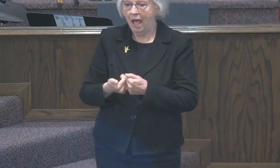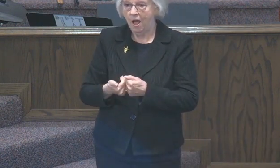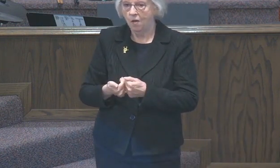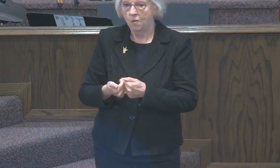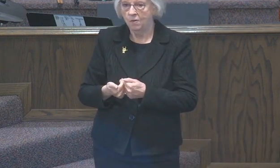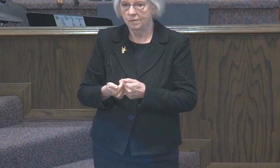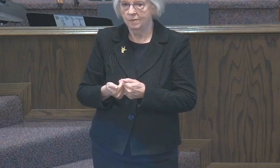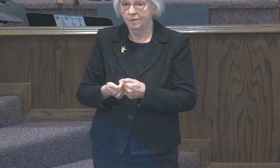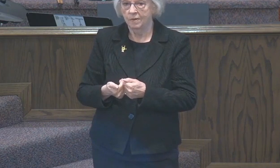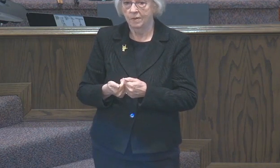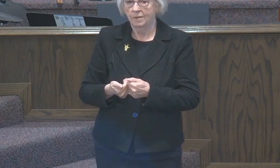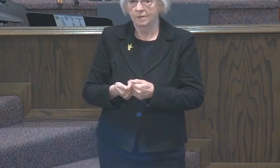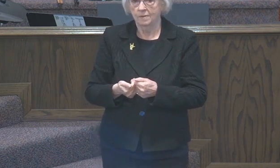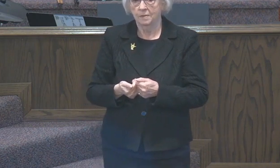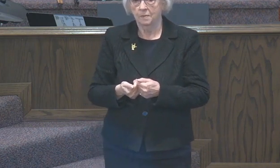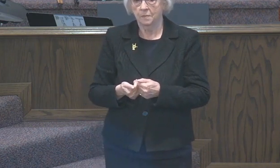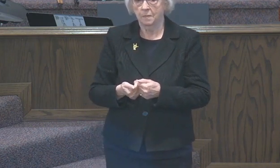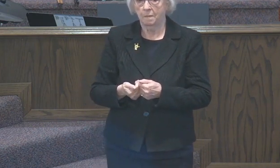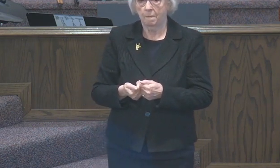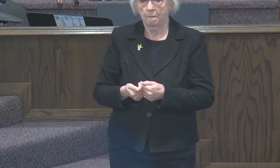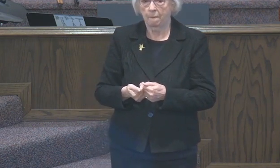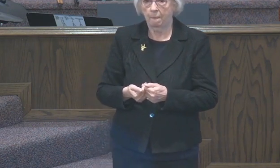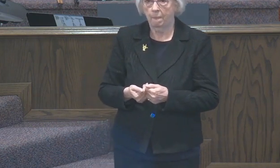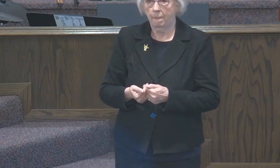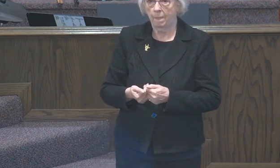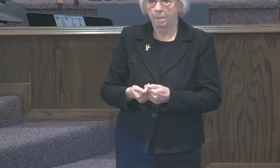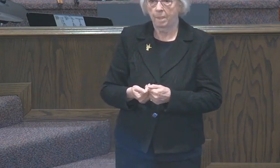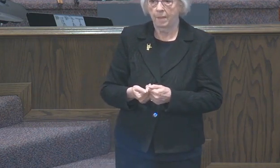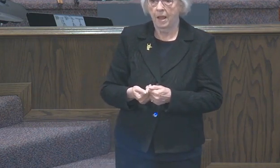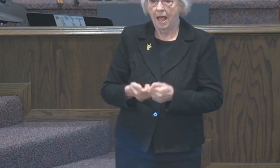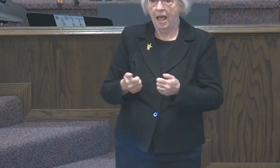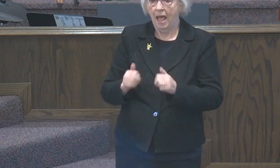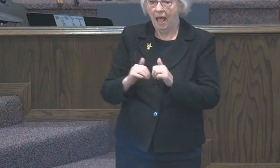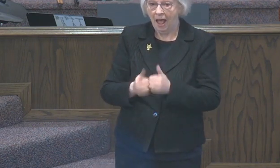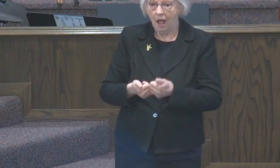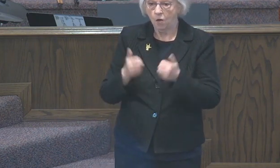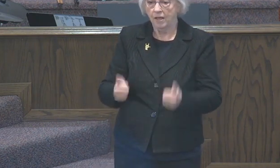ask, seek, and knock?